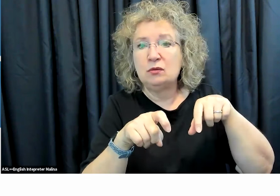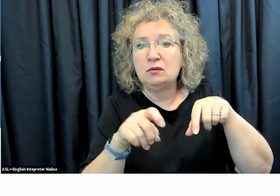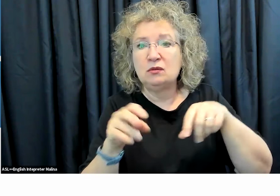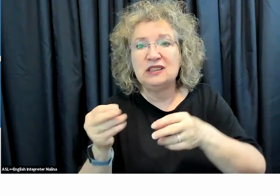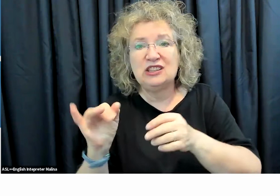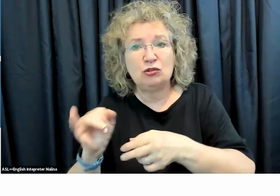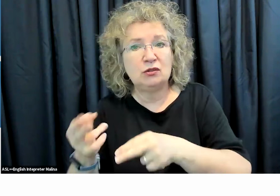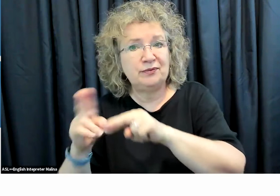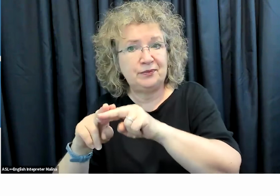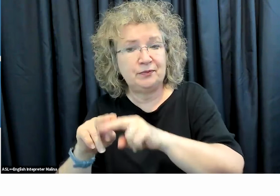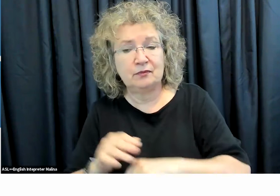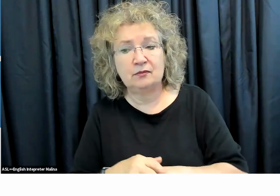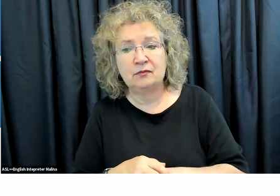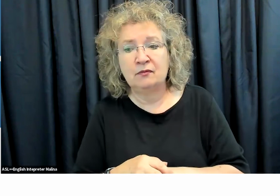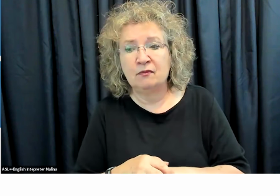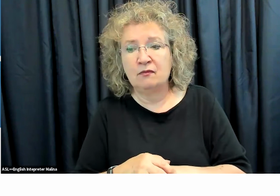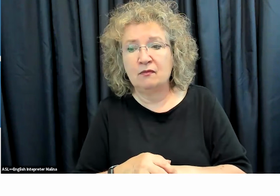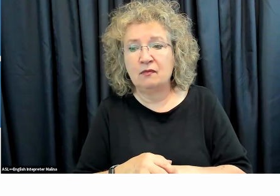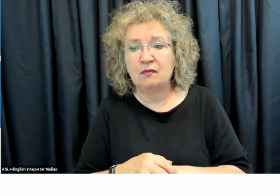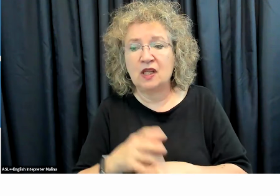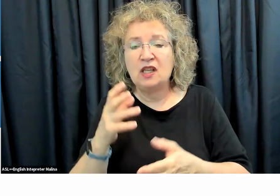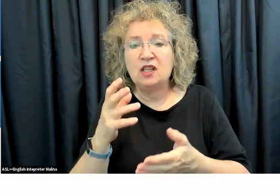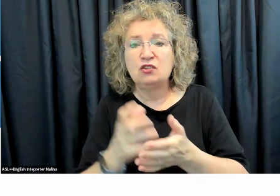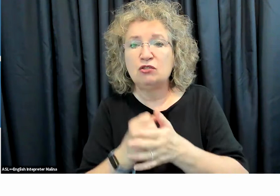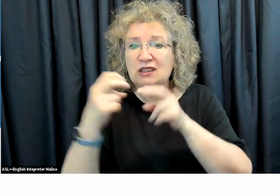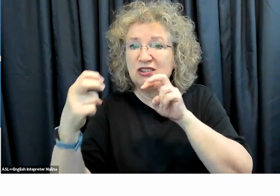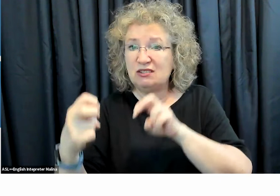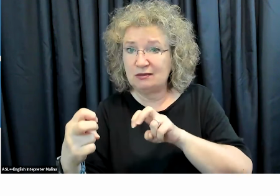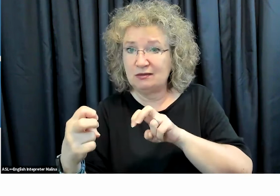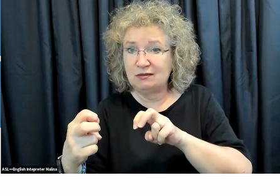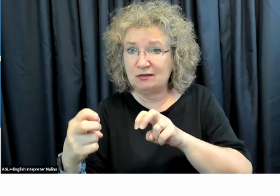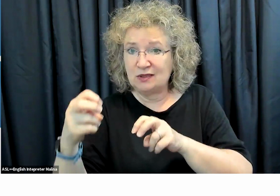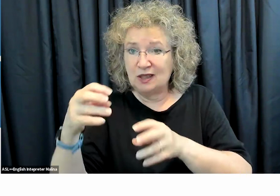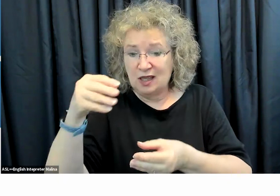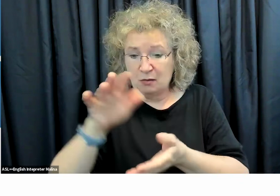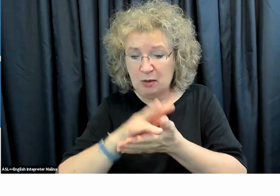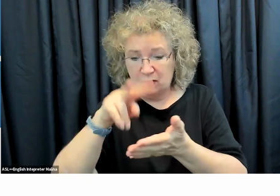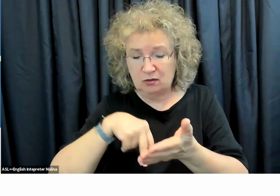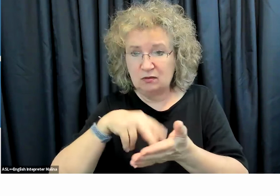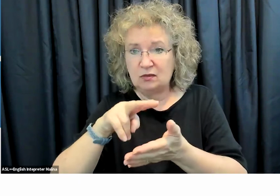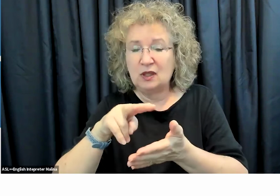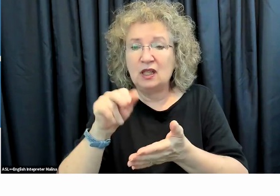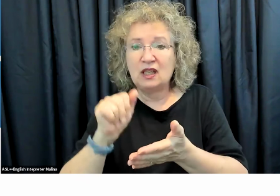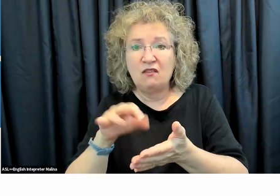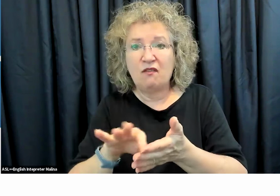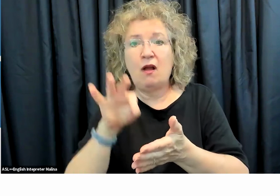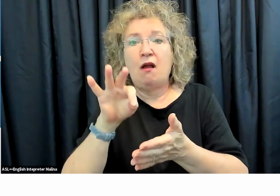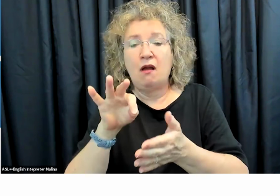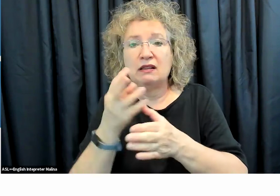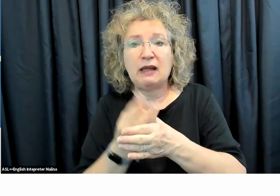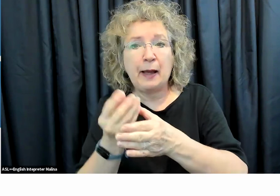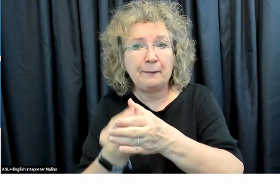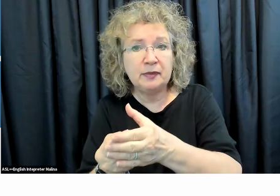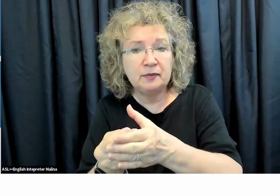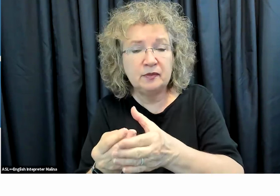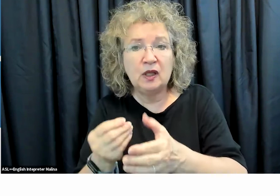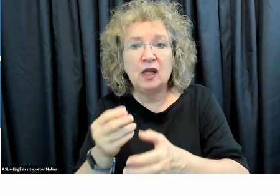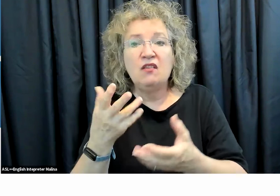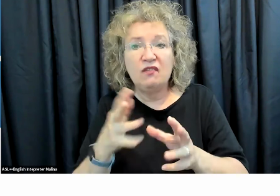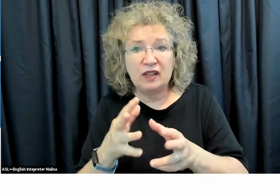an opportunity to identify coverage gaps and then look at options for filling those gaps. So use